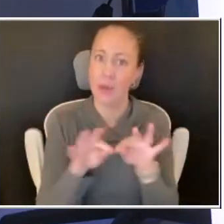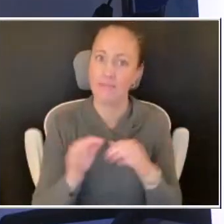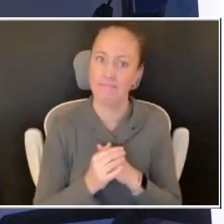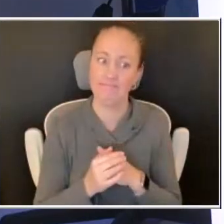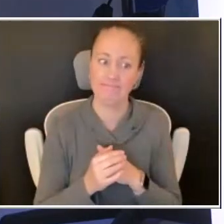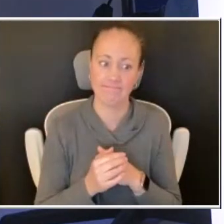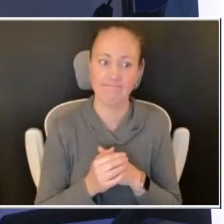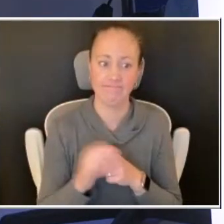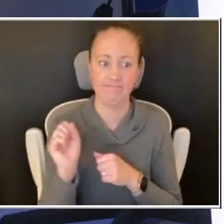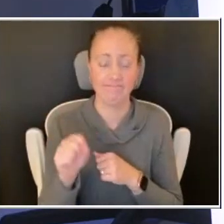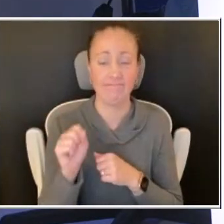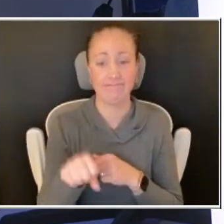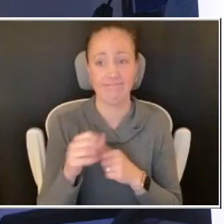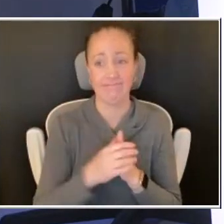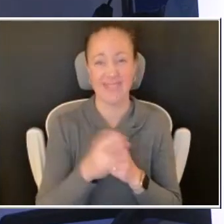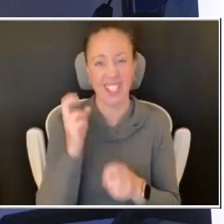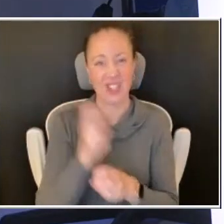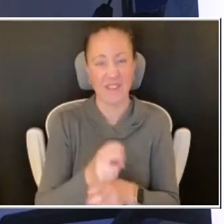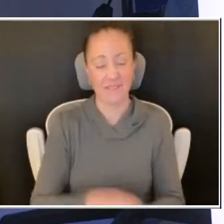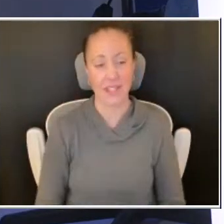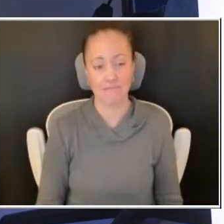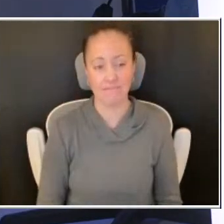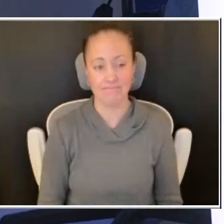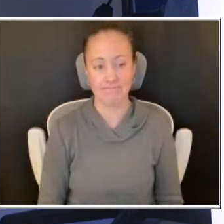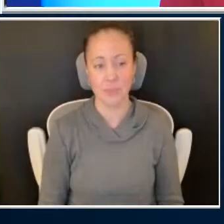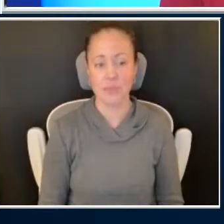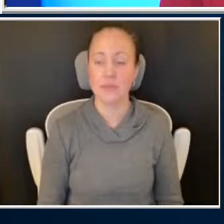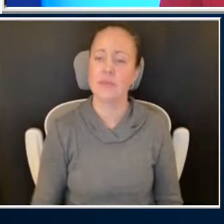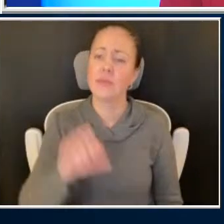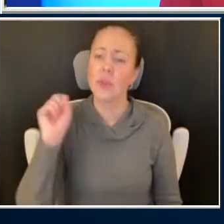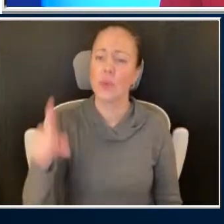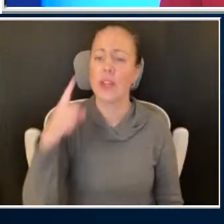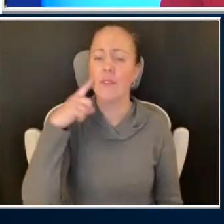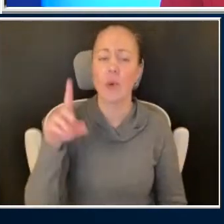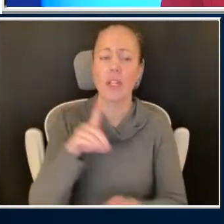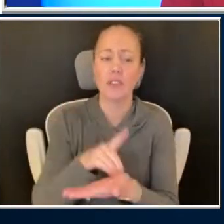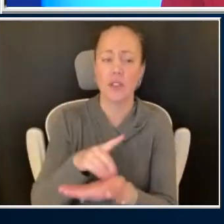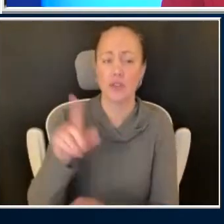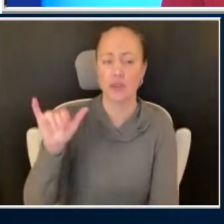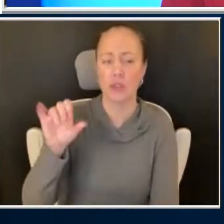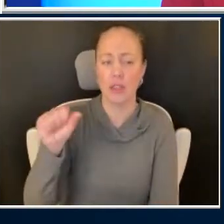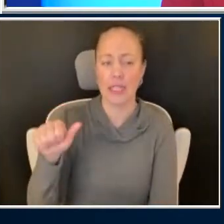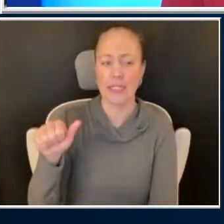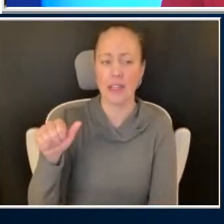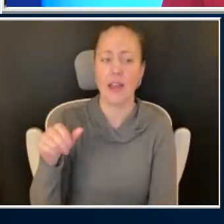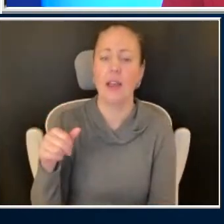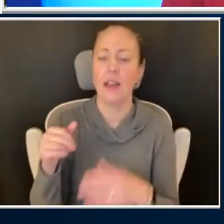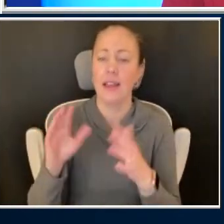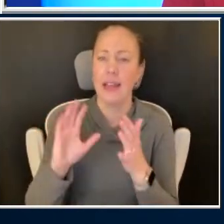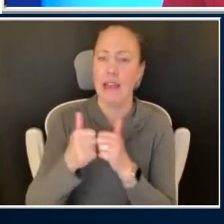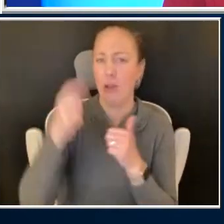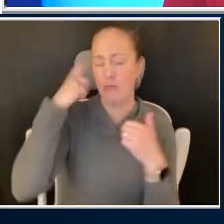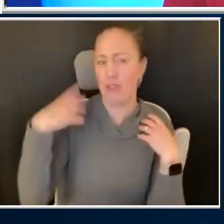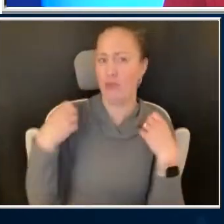it's tough. It's tough. A question, Dr. Lisa Vopot, for you. How does the mental health factor into the recovery process for young